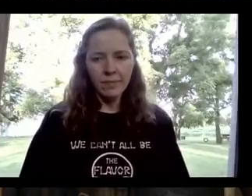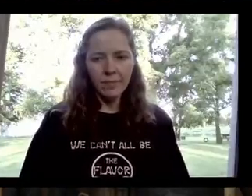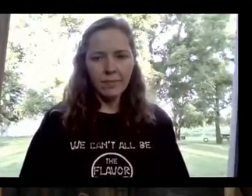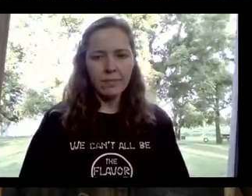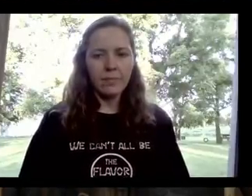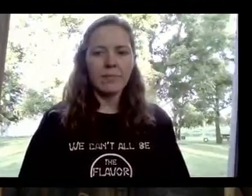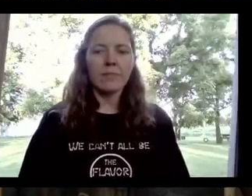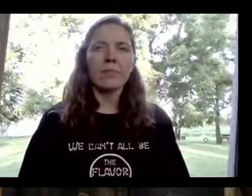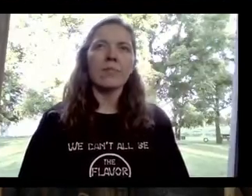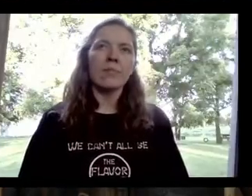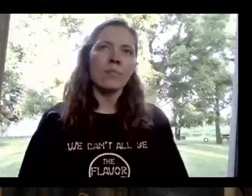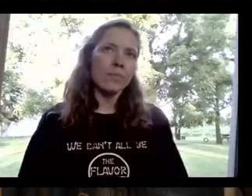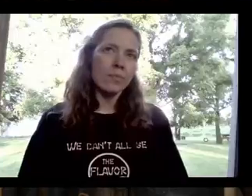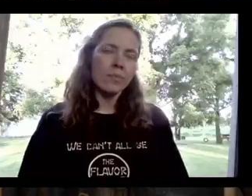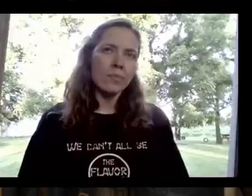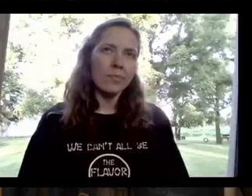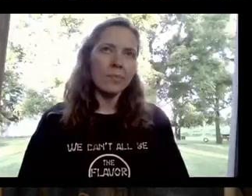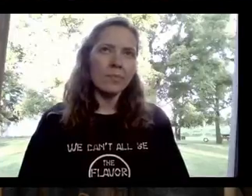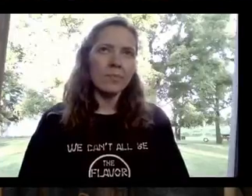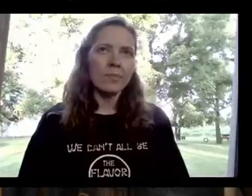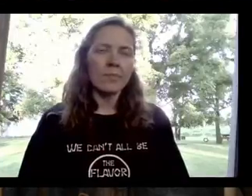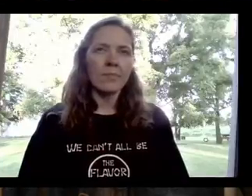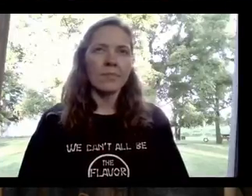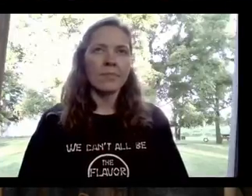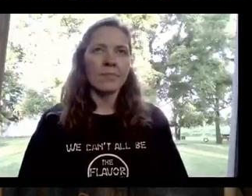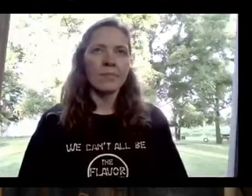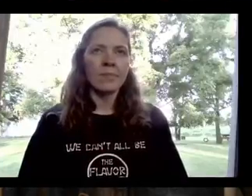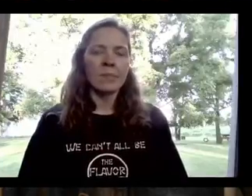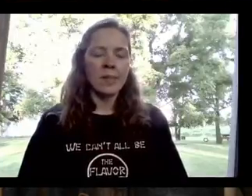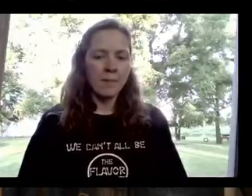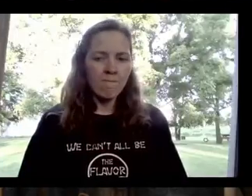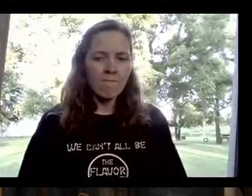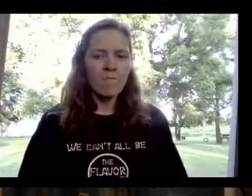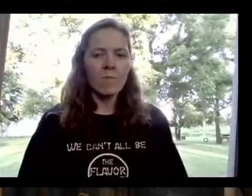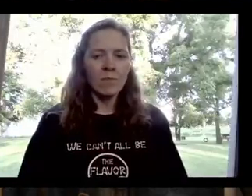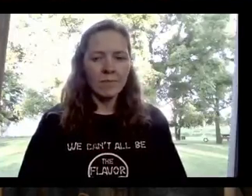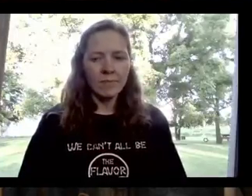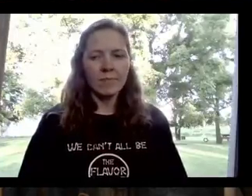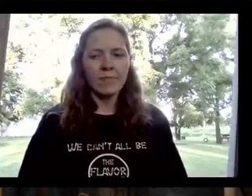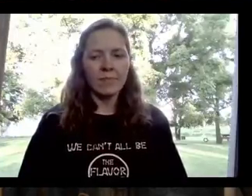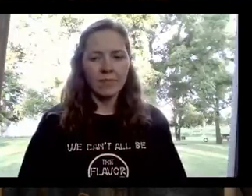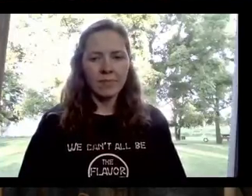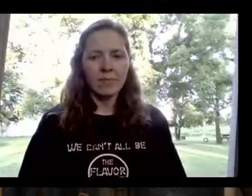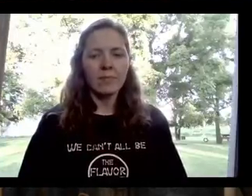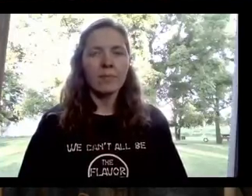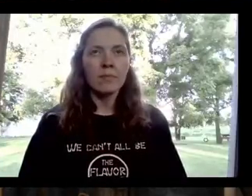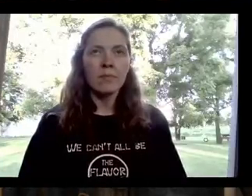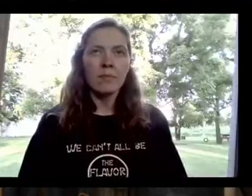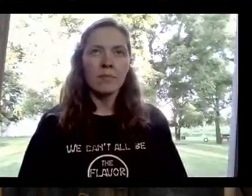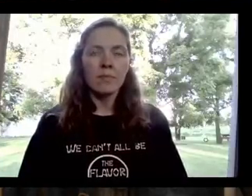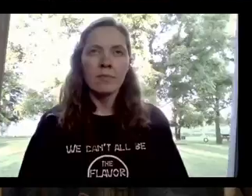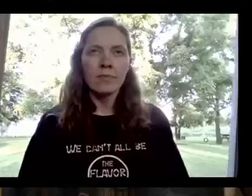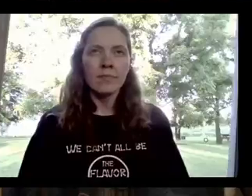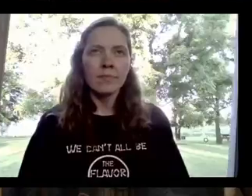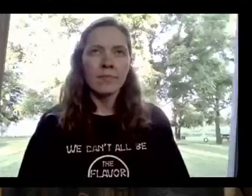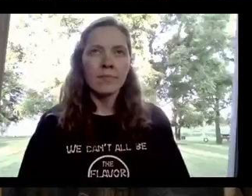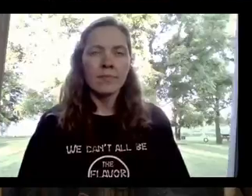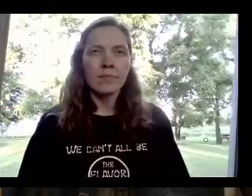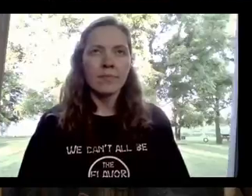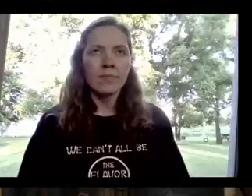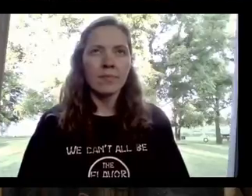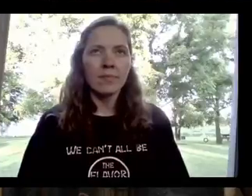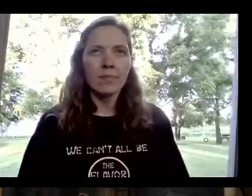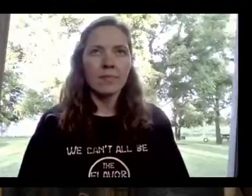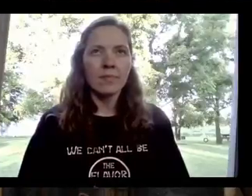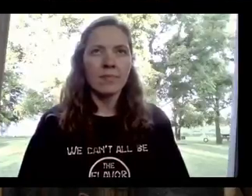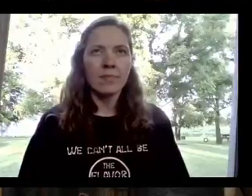in the gas forge and I need production where I need to be able to shove a bunch of billets in, get them hot while I'm over here welding or grinding